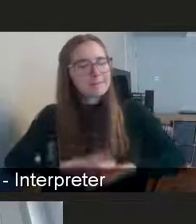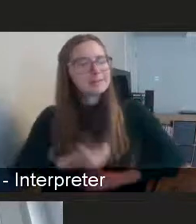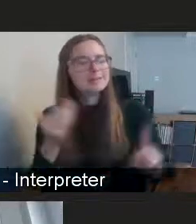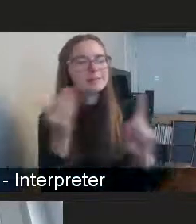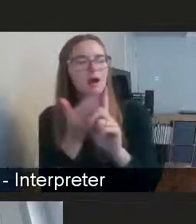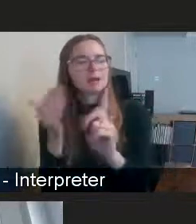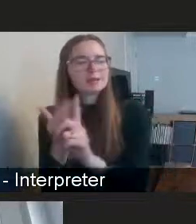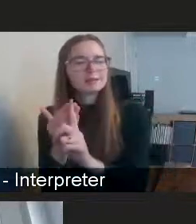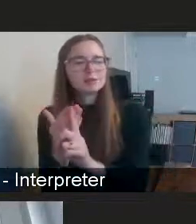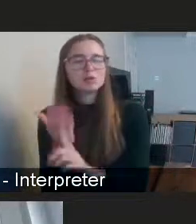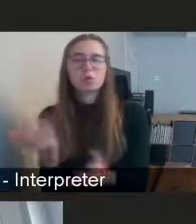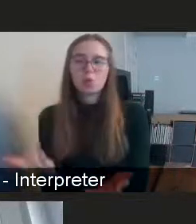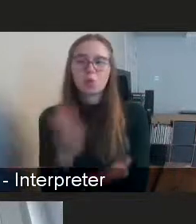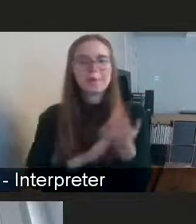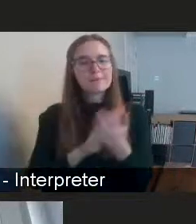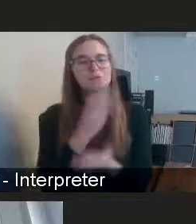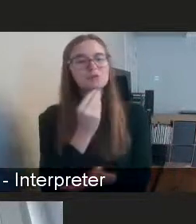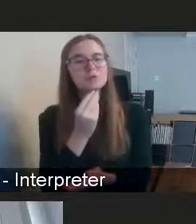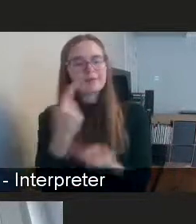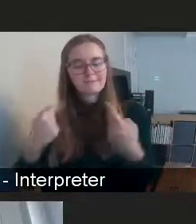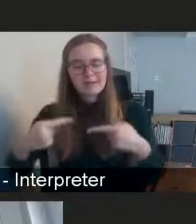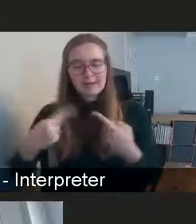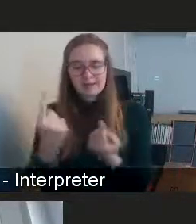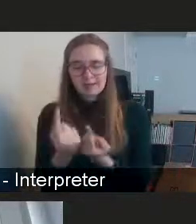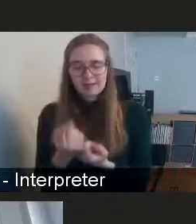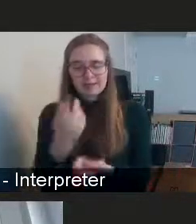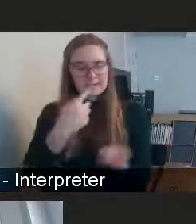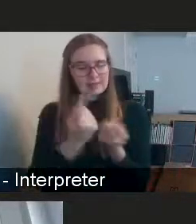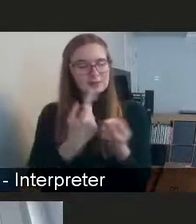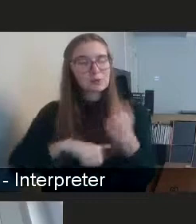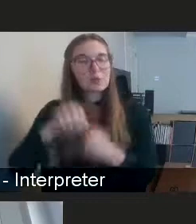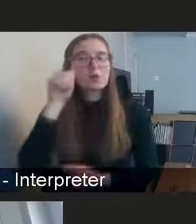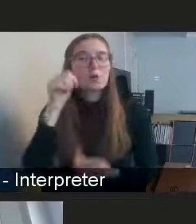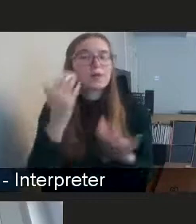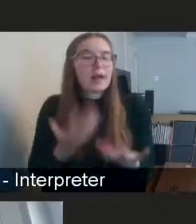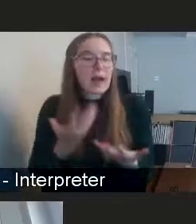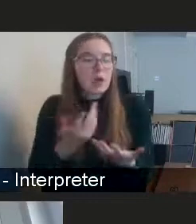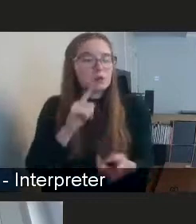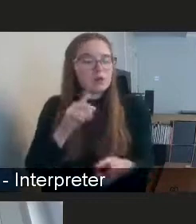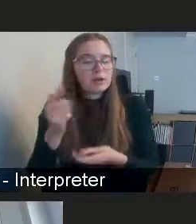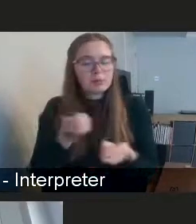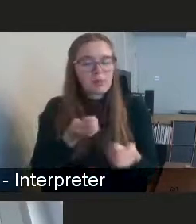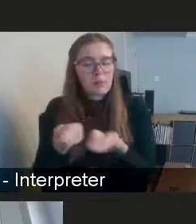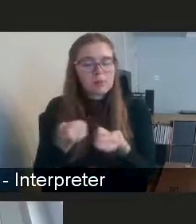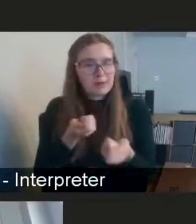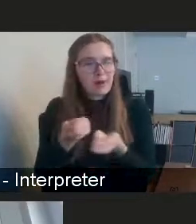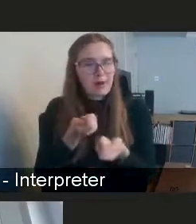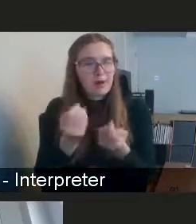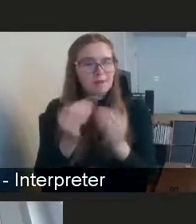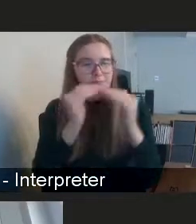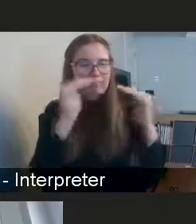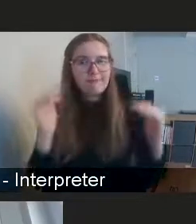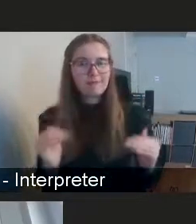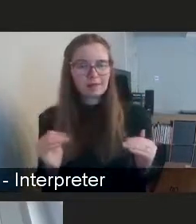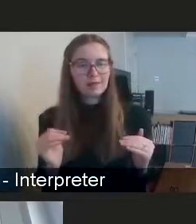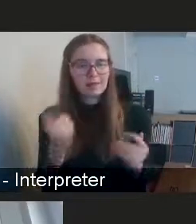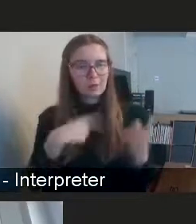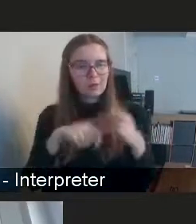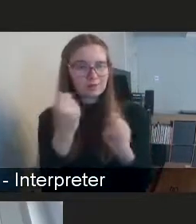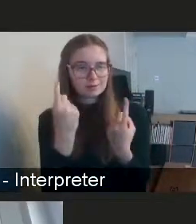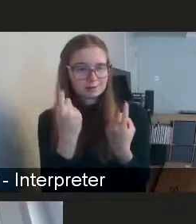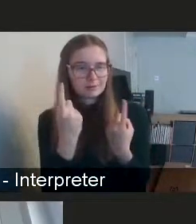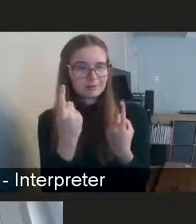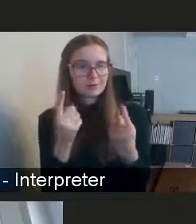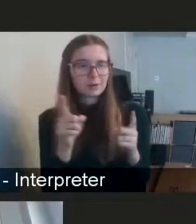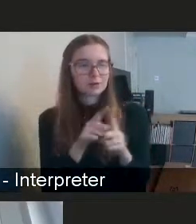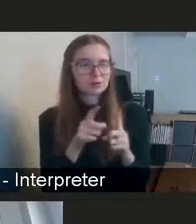utilizing what is available, what is known to us, and monitoring at the same level, and probably not being as